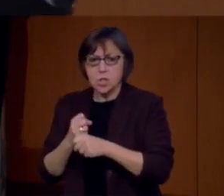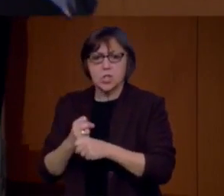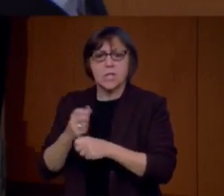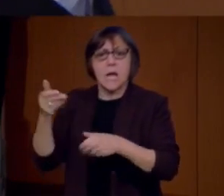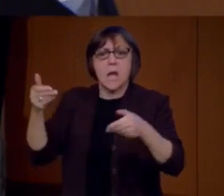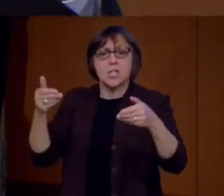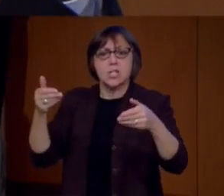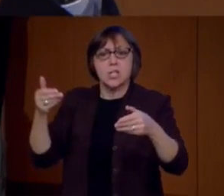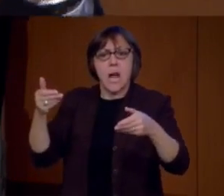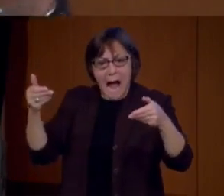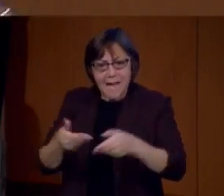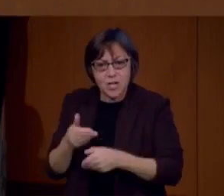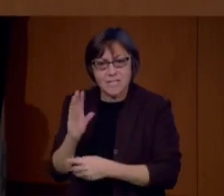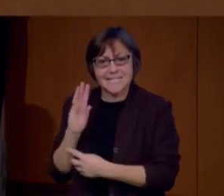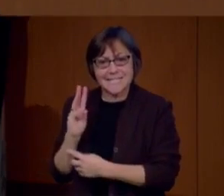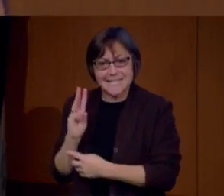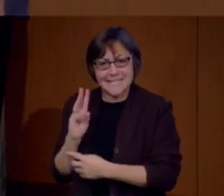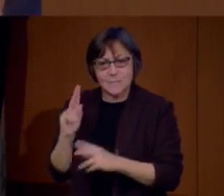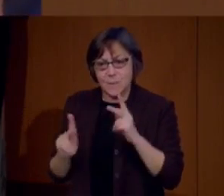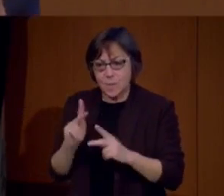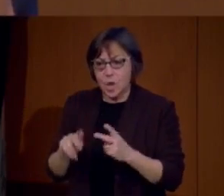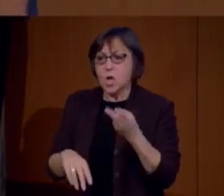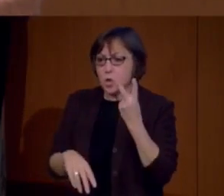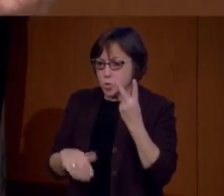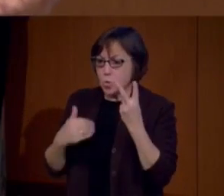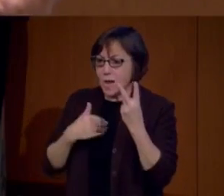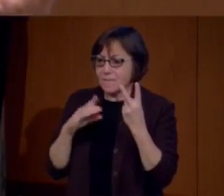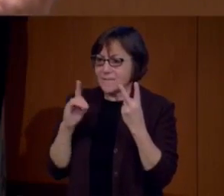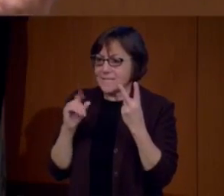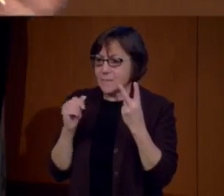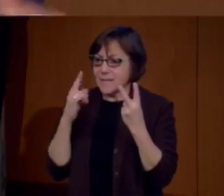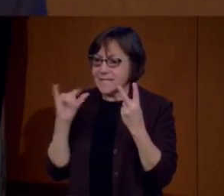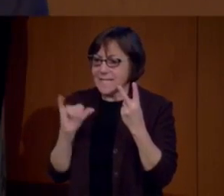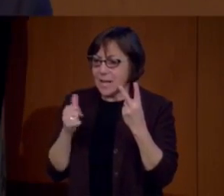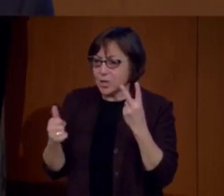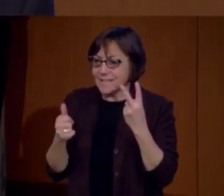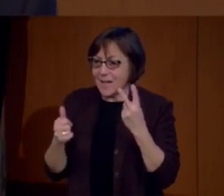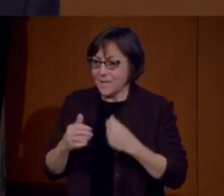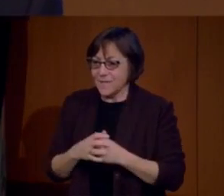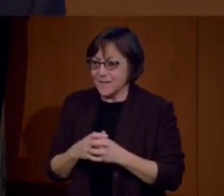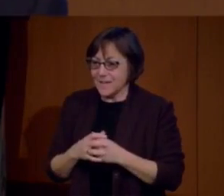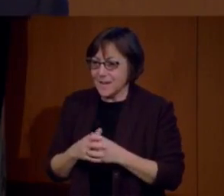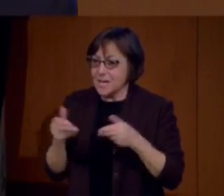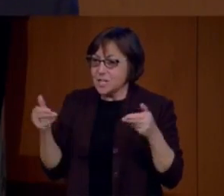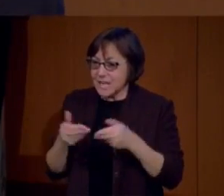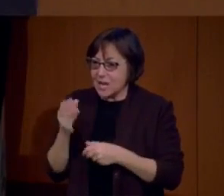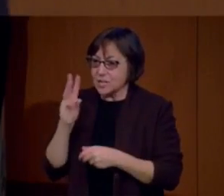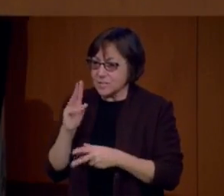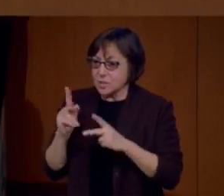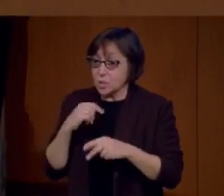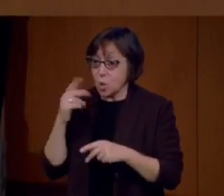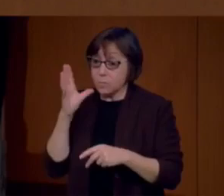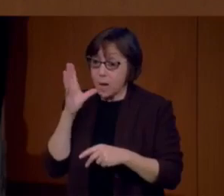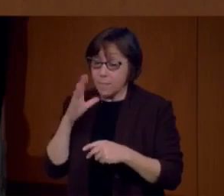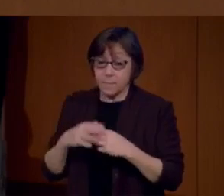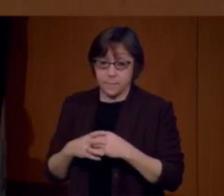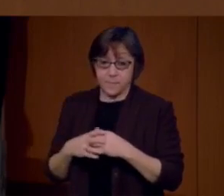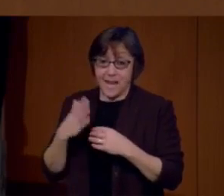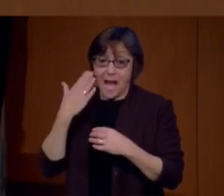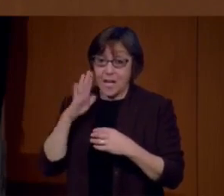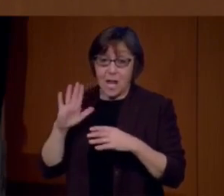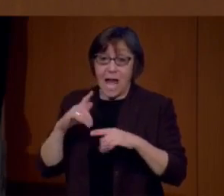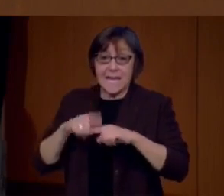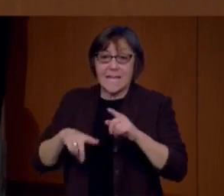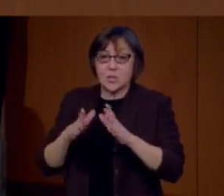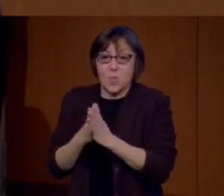people. 2 people with disabilities just like herself. And she told her mom, she said, I don't know how to do the